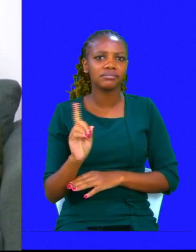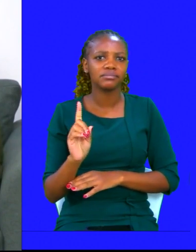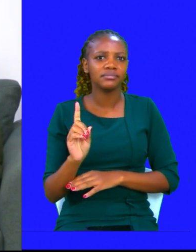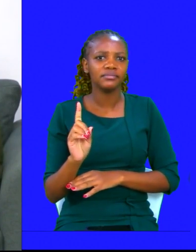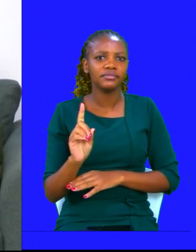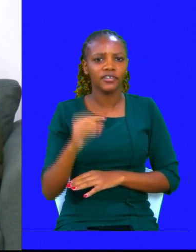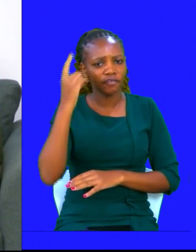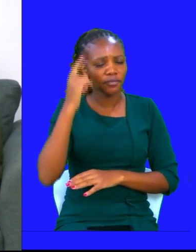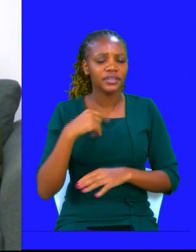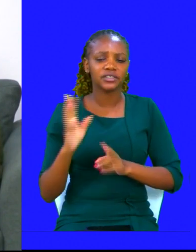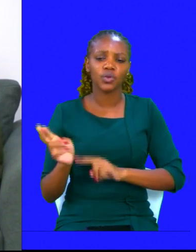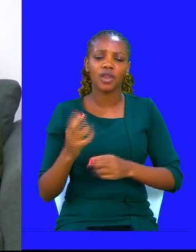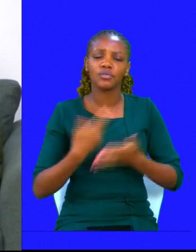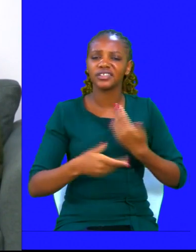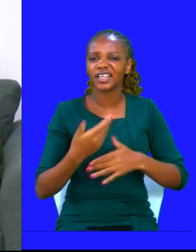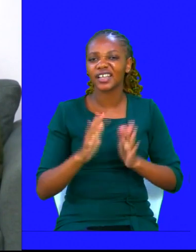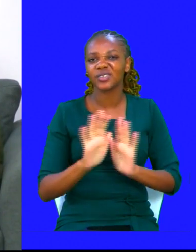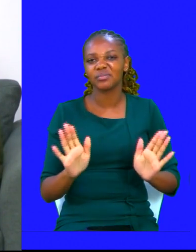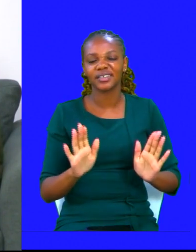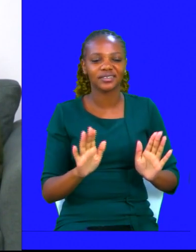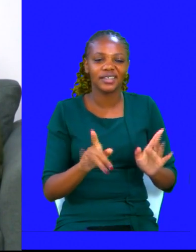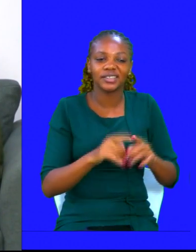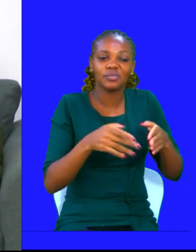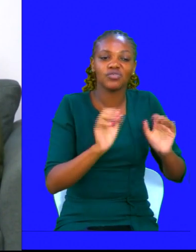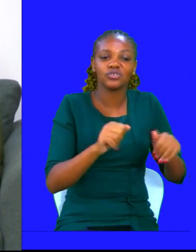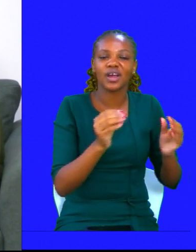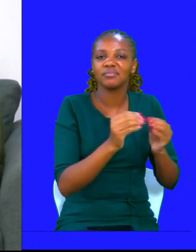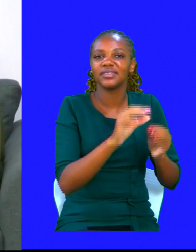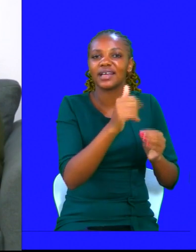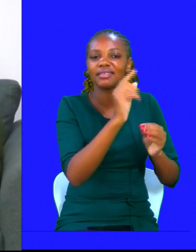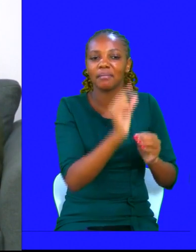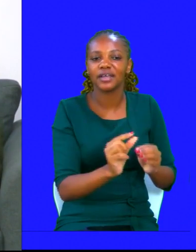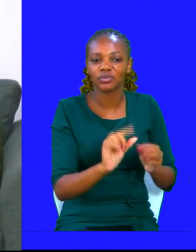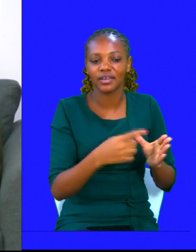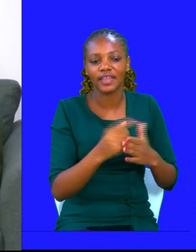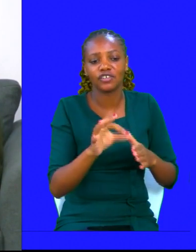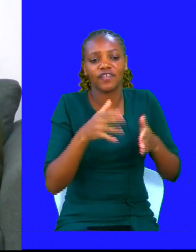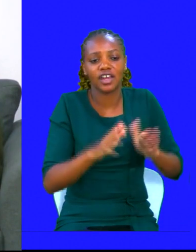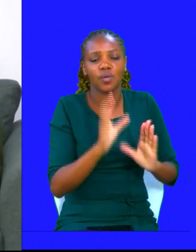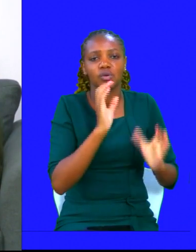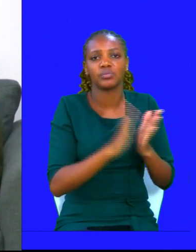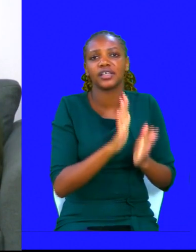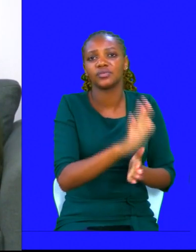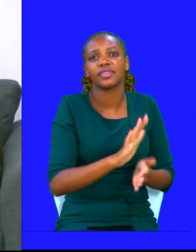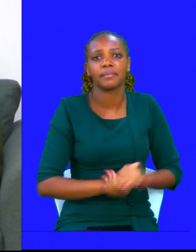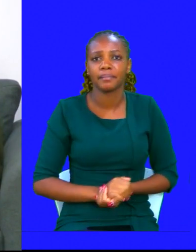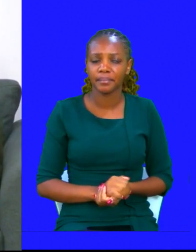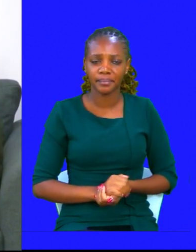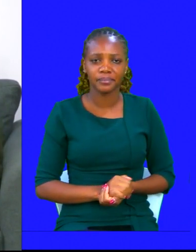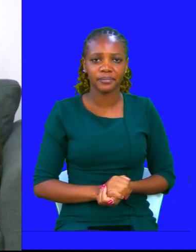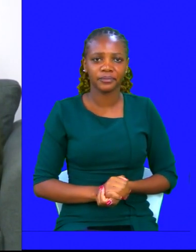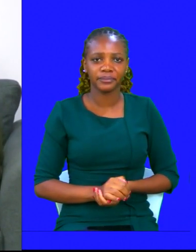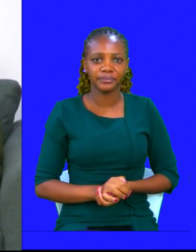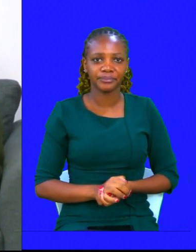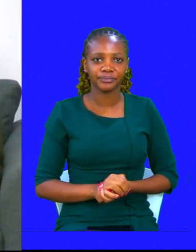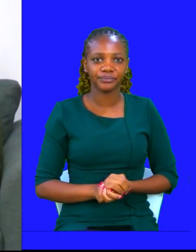it was just a normal interaction, just like meeting any other person. So you just have to find a way to communicate with them.